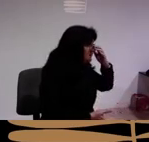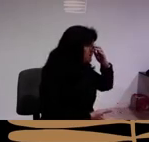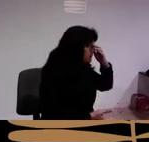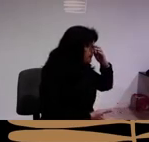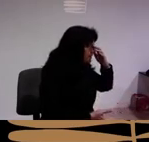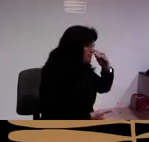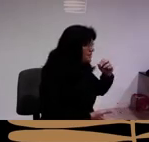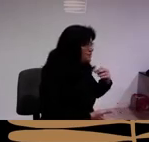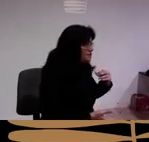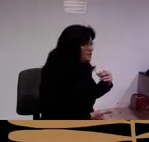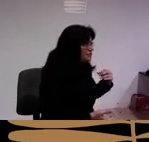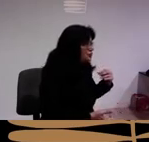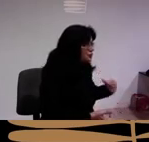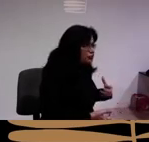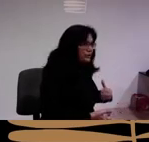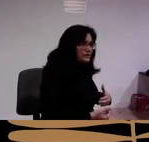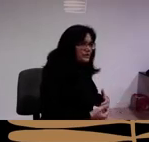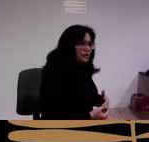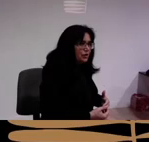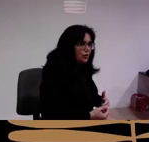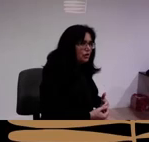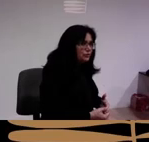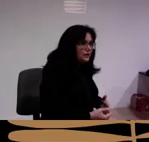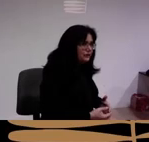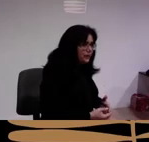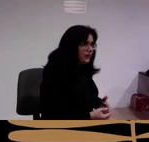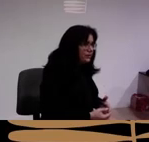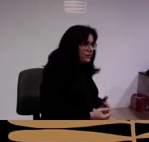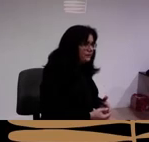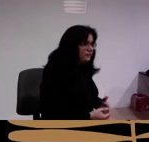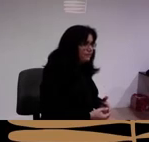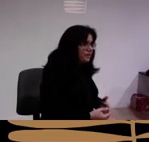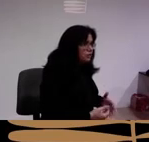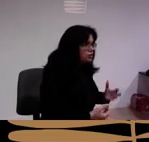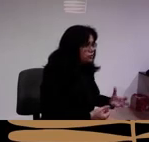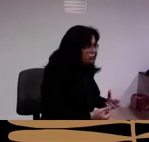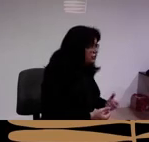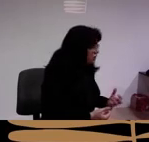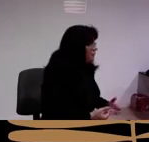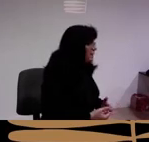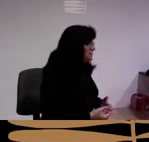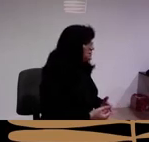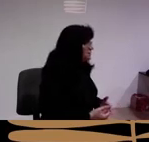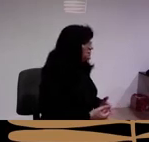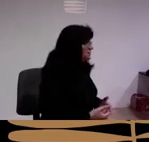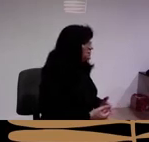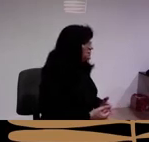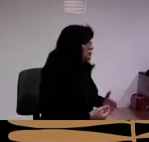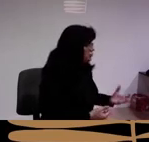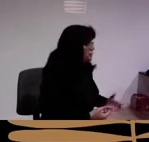academy is that stories not only have power, stories shape